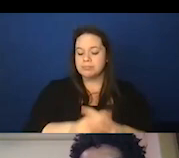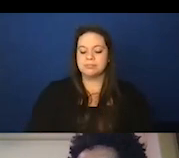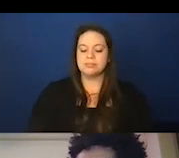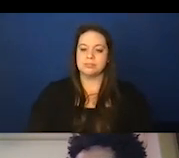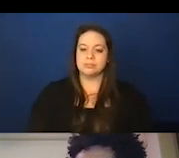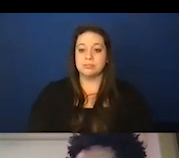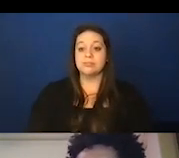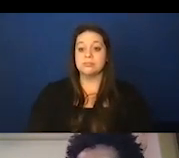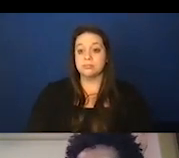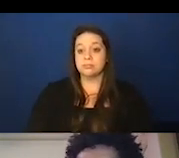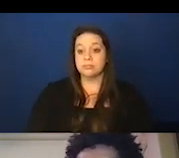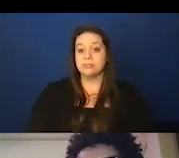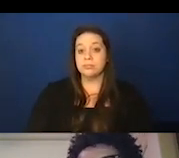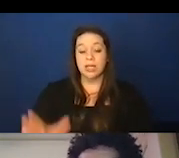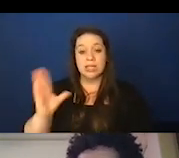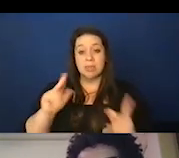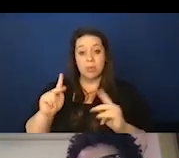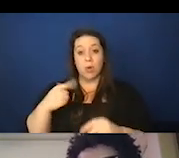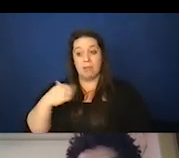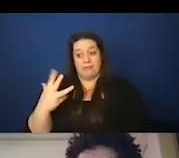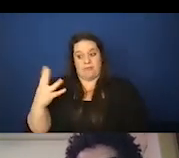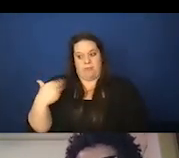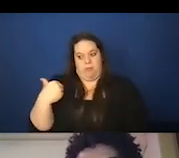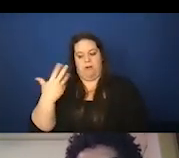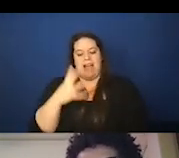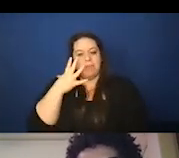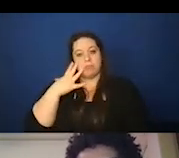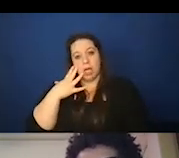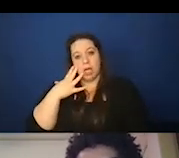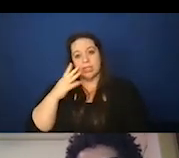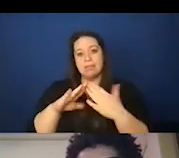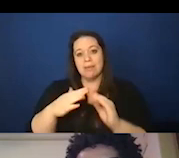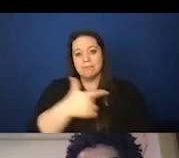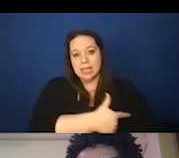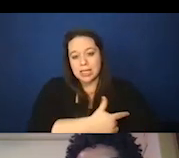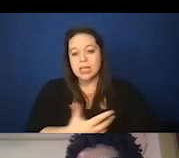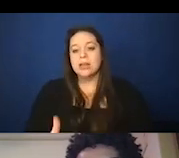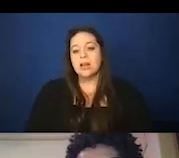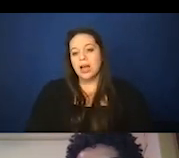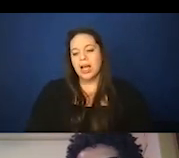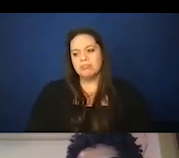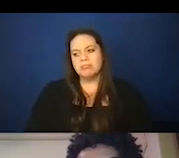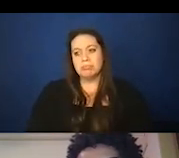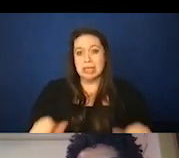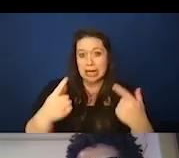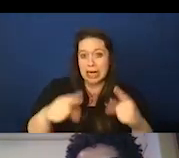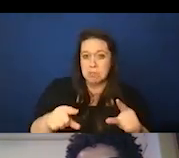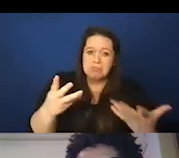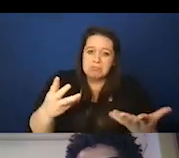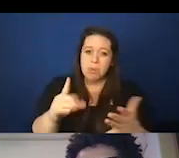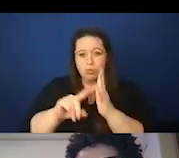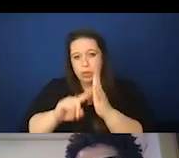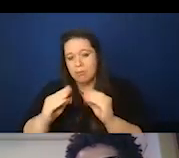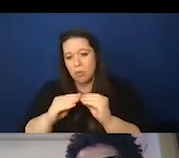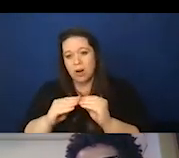Bell's palsy and got vaccinated, so whether that can happen, we're going to have to look at that. But it wasn't a